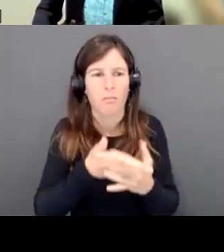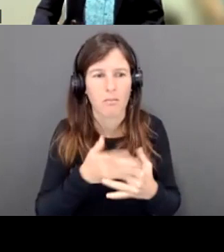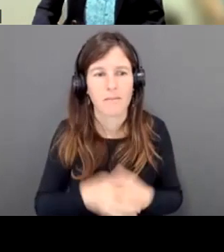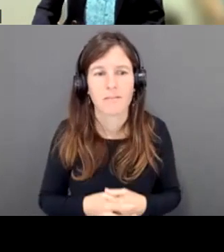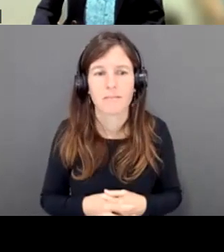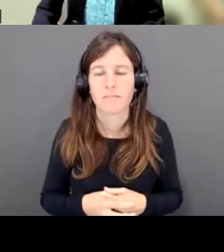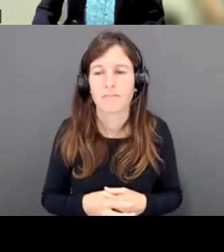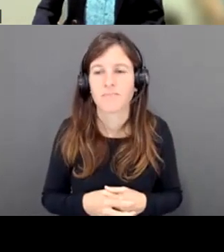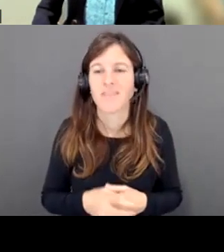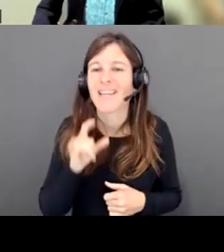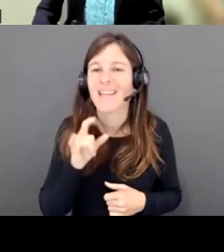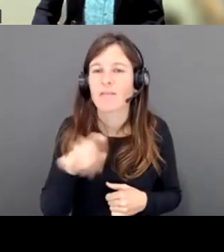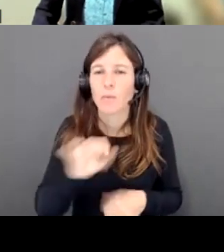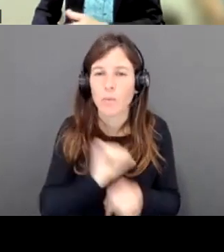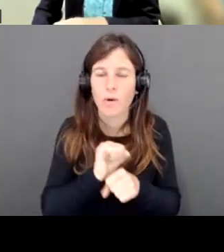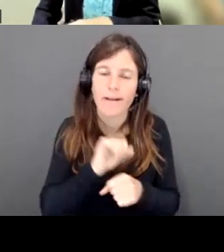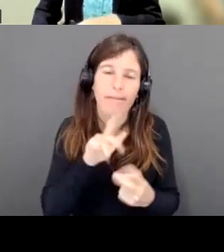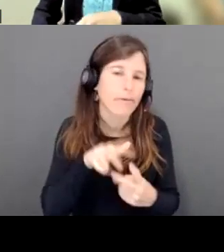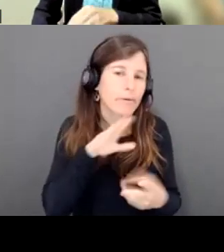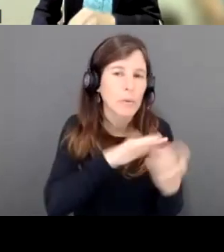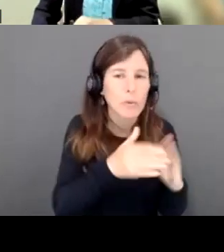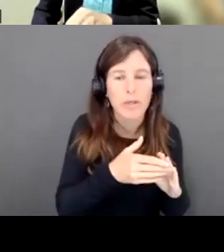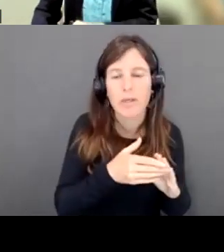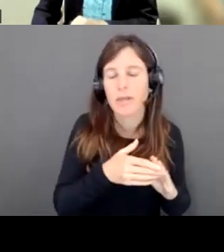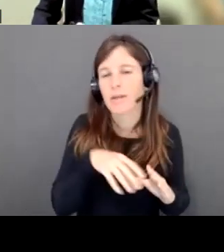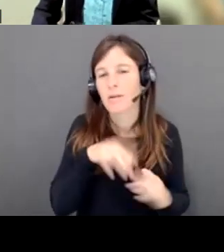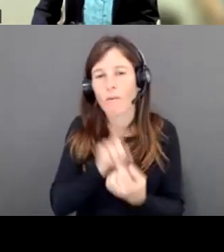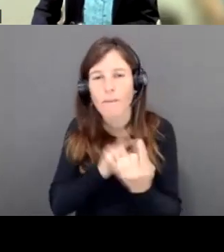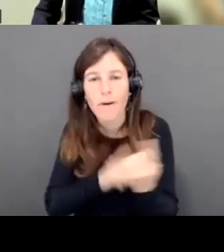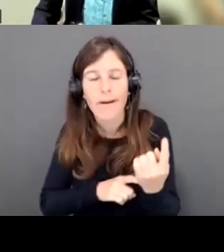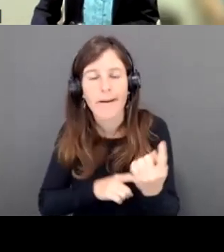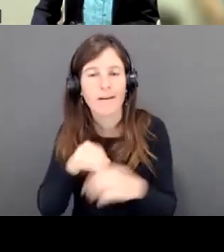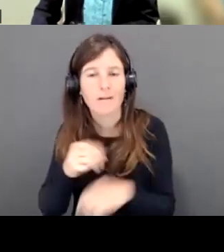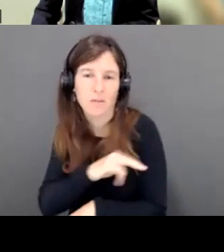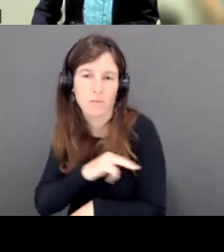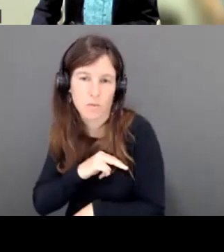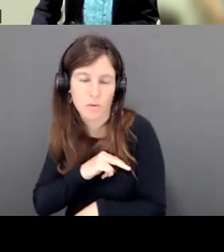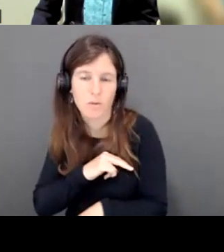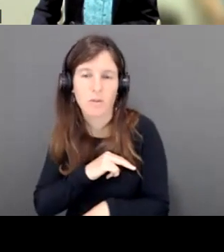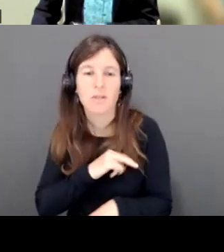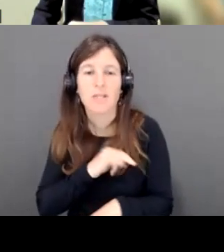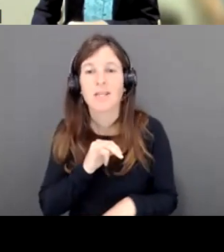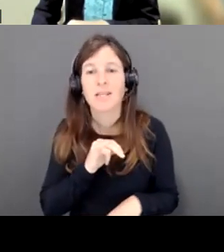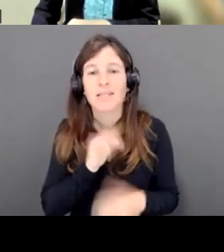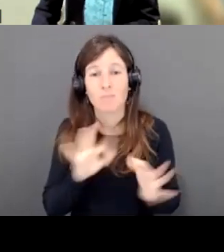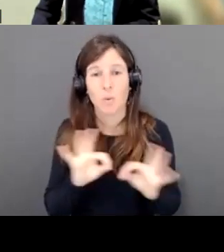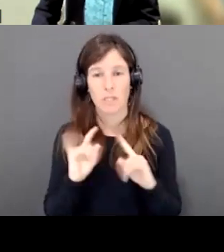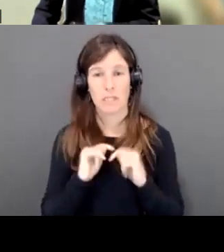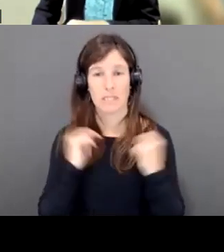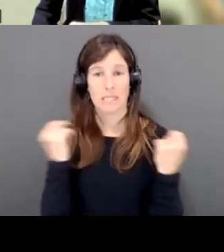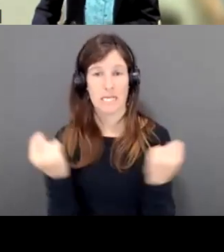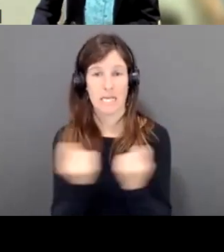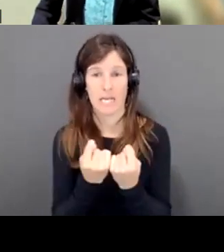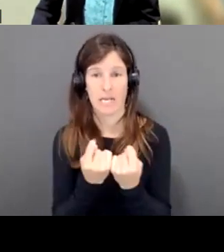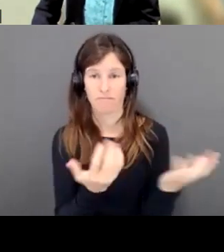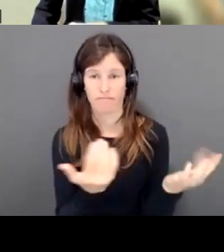community or in hospital or individually, if you have a team of people, and that's where, more